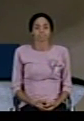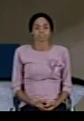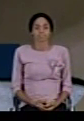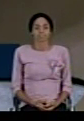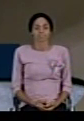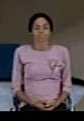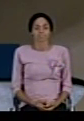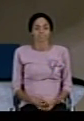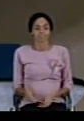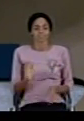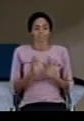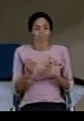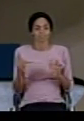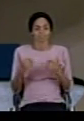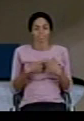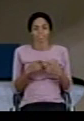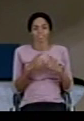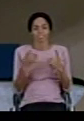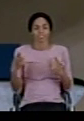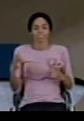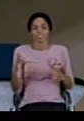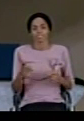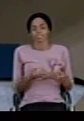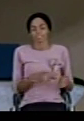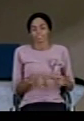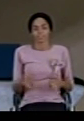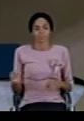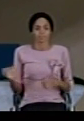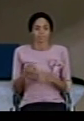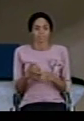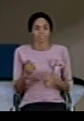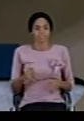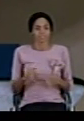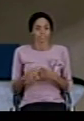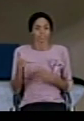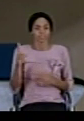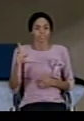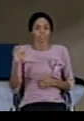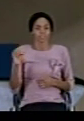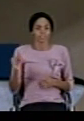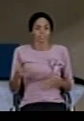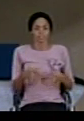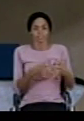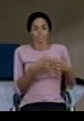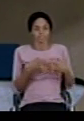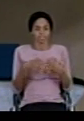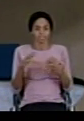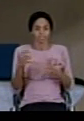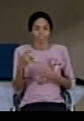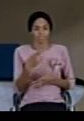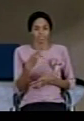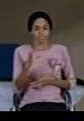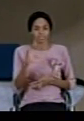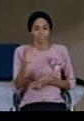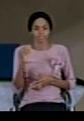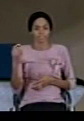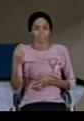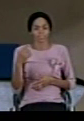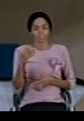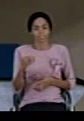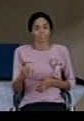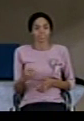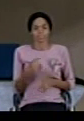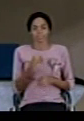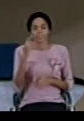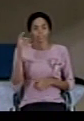Online, we have great things happening as we take you straight to the United States of America, Chicago precisely, where